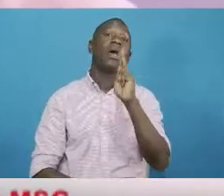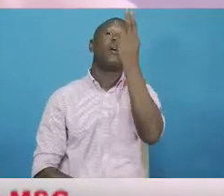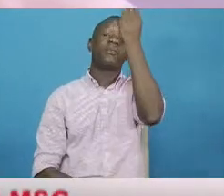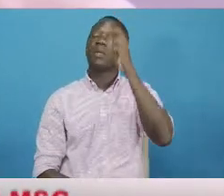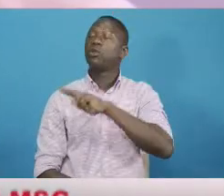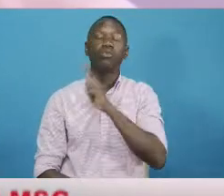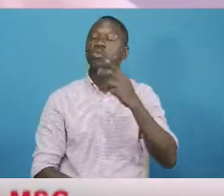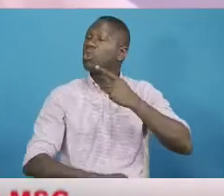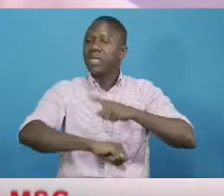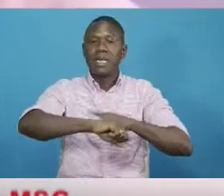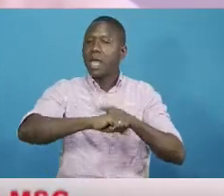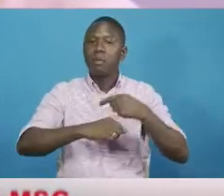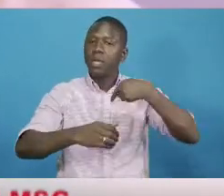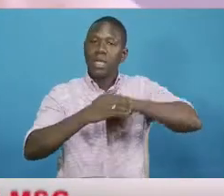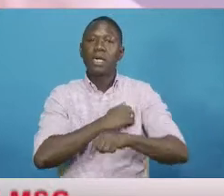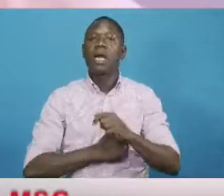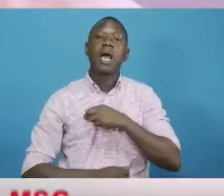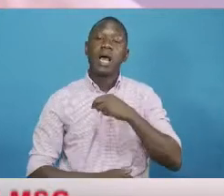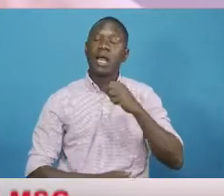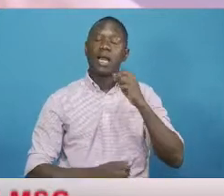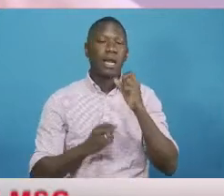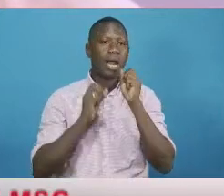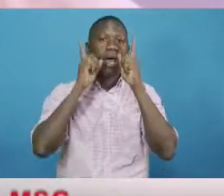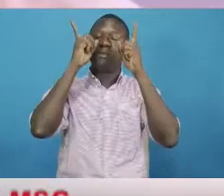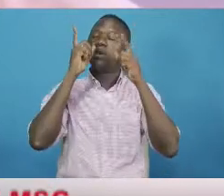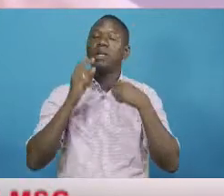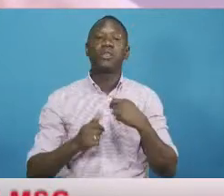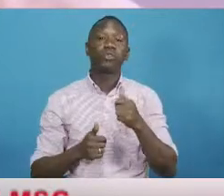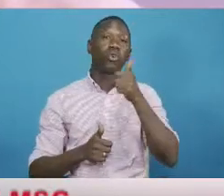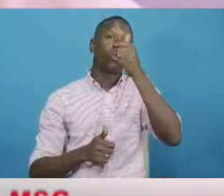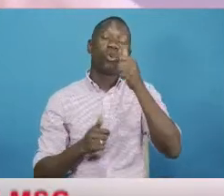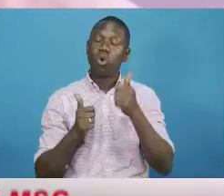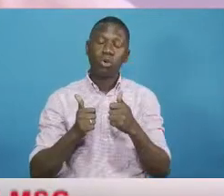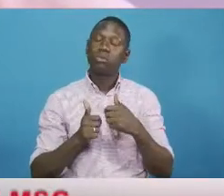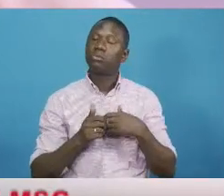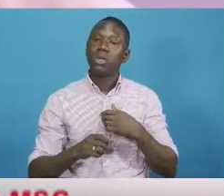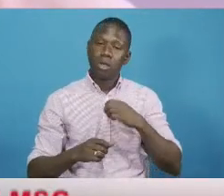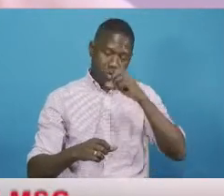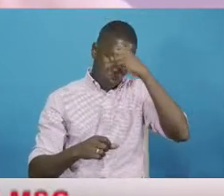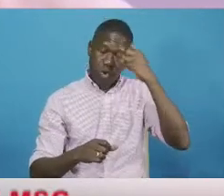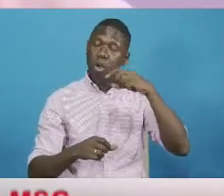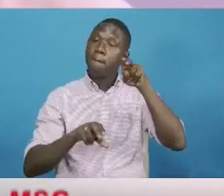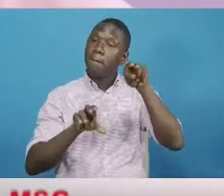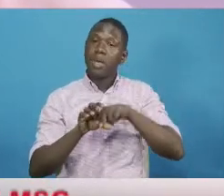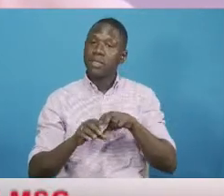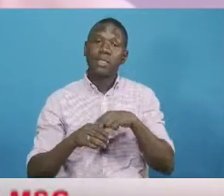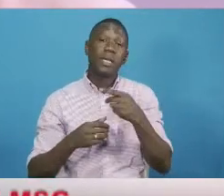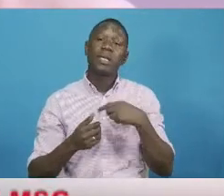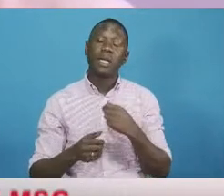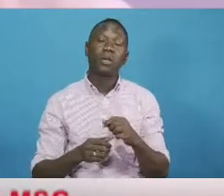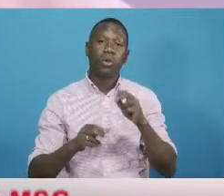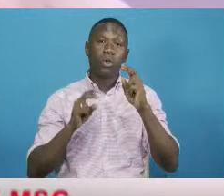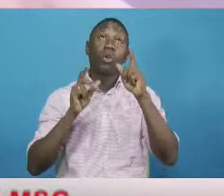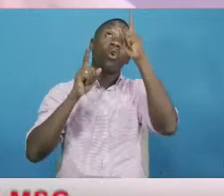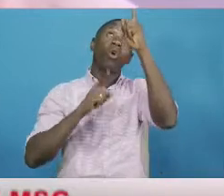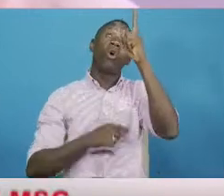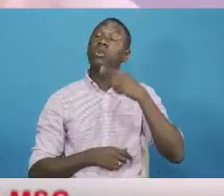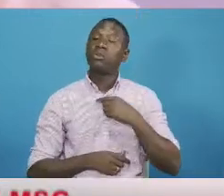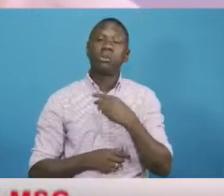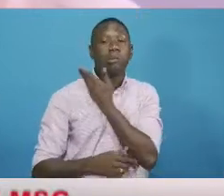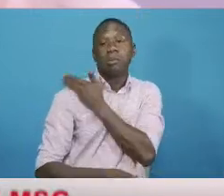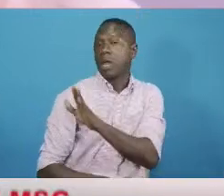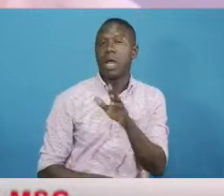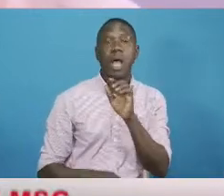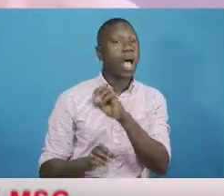her life as God's lowly servant and handmaid that God abandoned her, for God